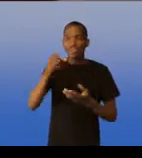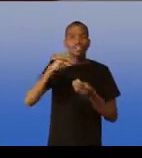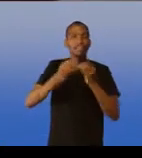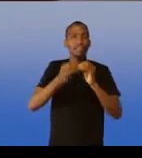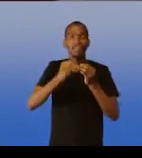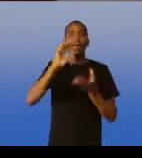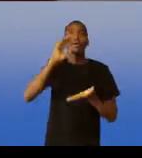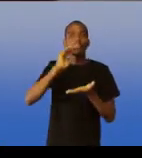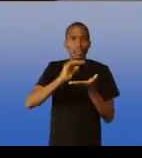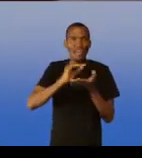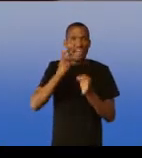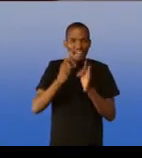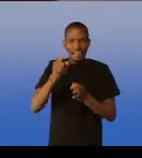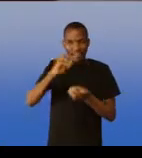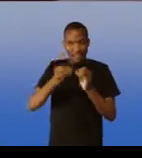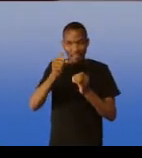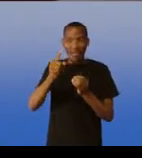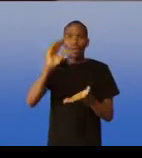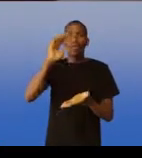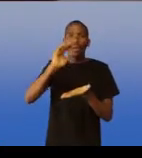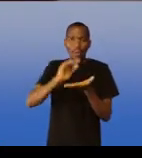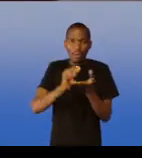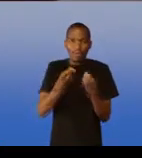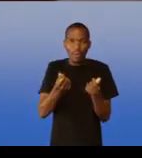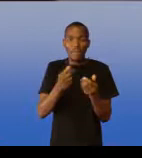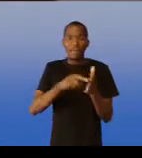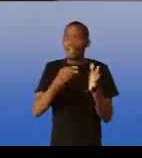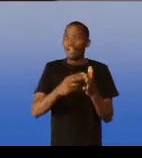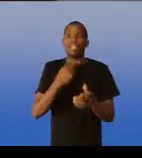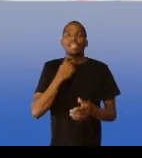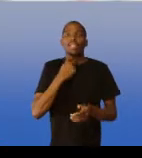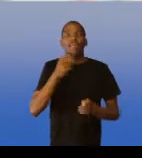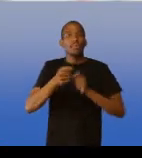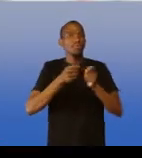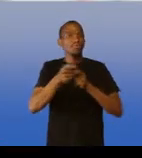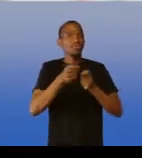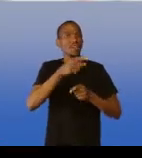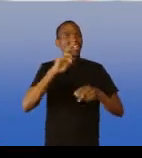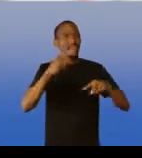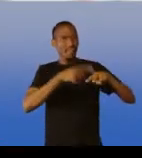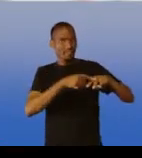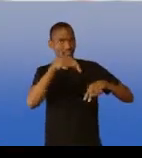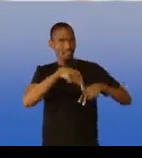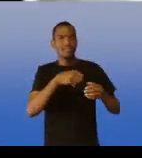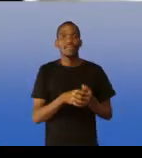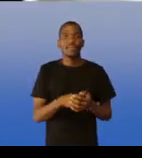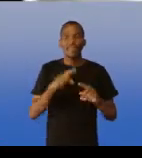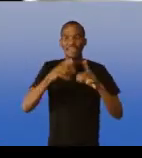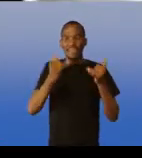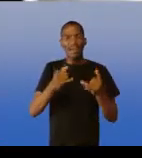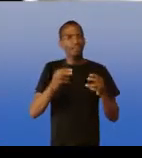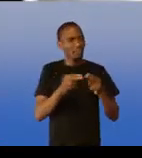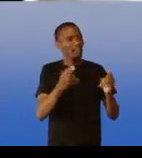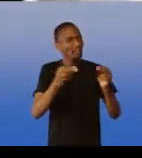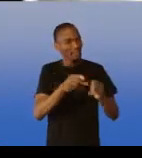statistics? Because if we don't reverse the statistics, we are not going to be able to control HIV in this country. We haven't won the war as yet. If you look